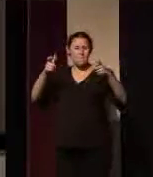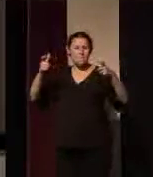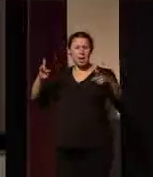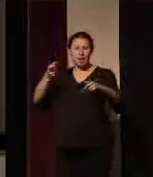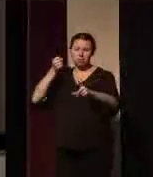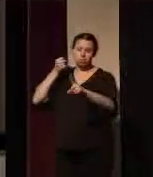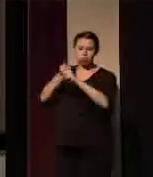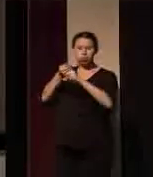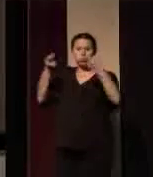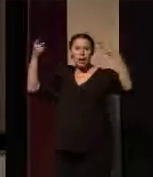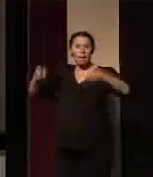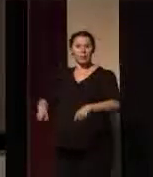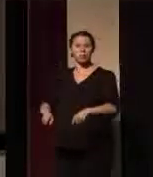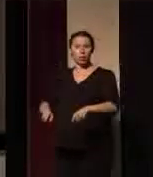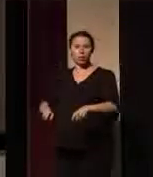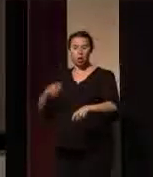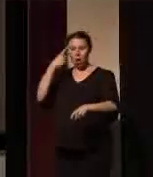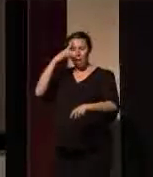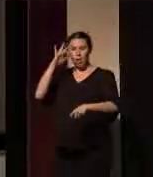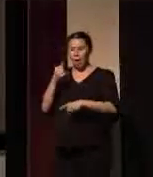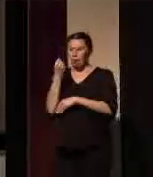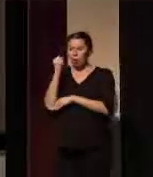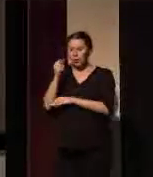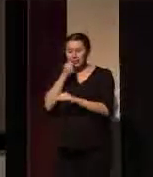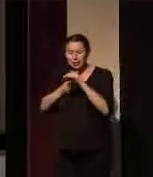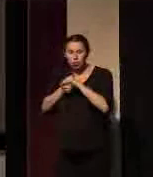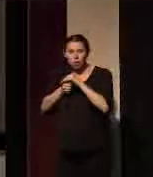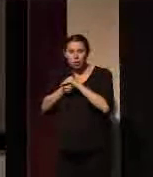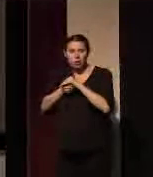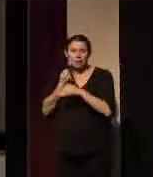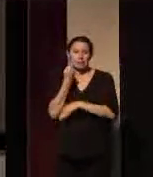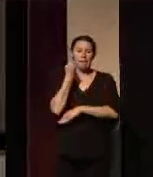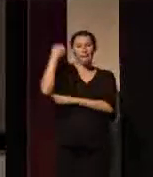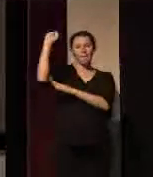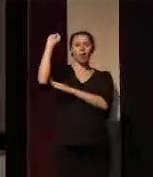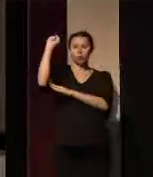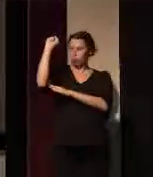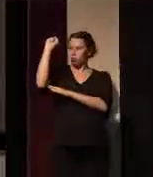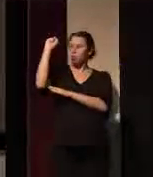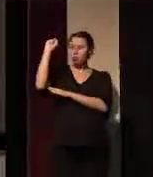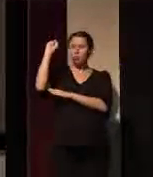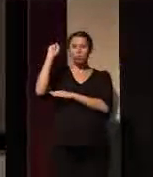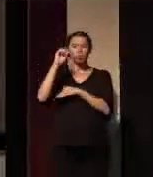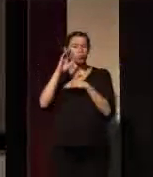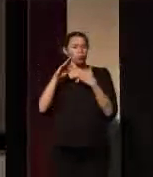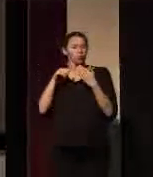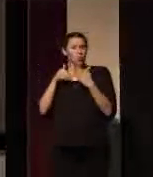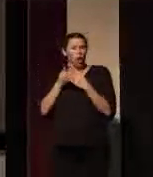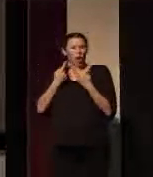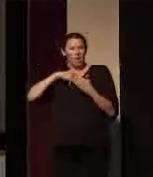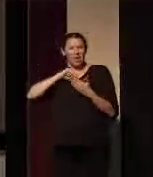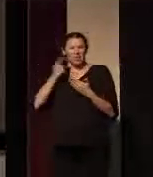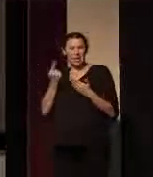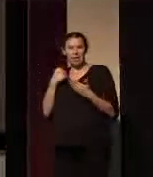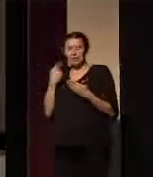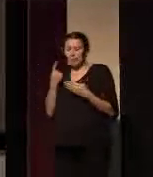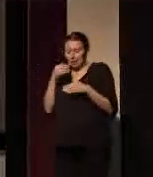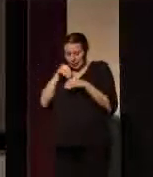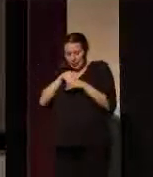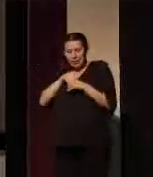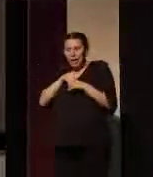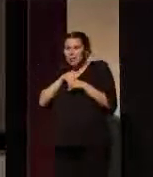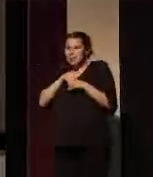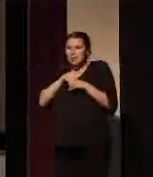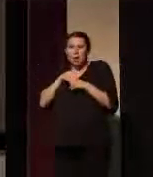this shooting to bring it out. All of us have things in us that it takes a certain trigger to bring it out of us.